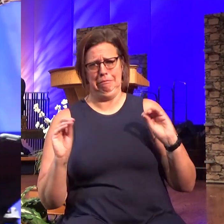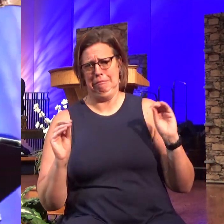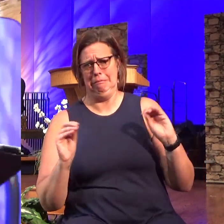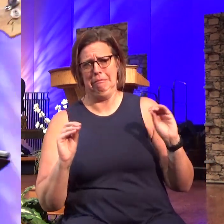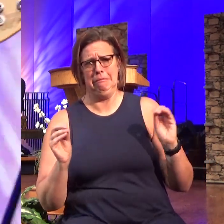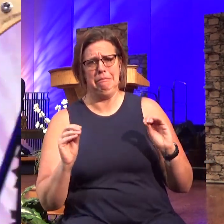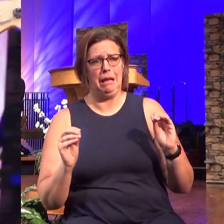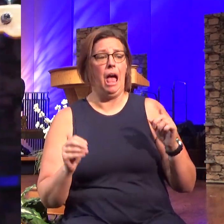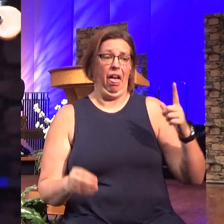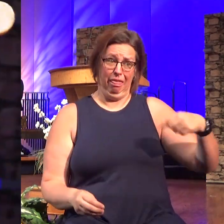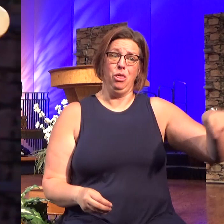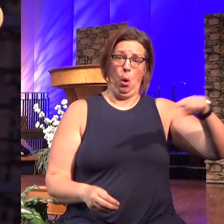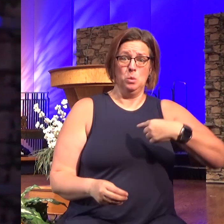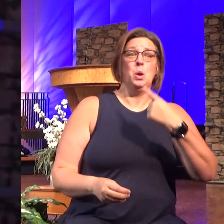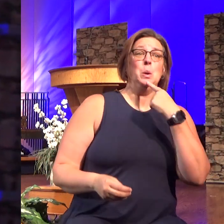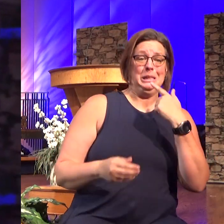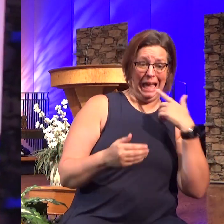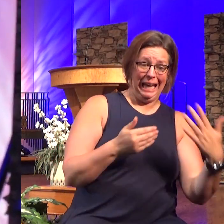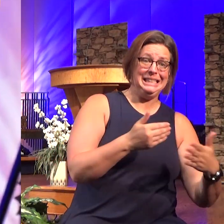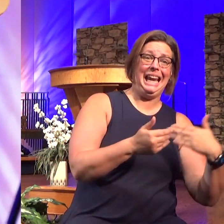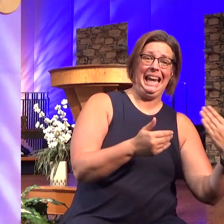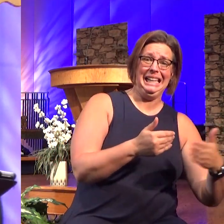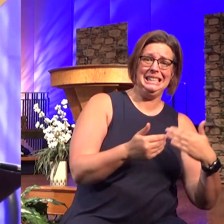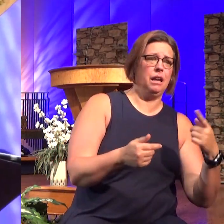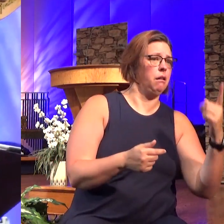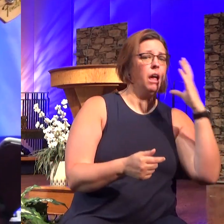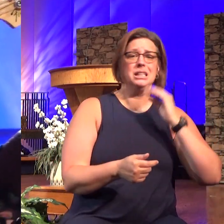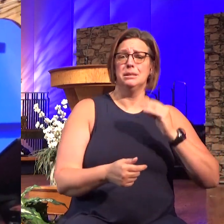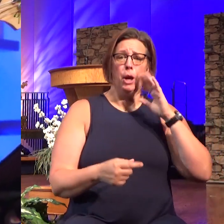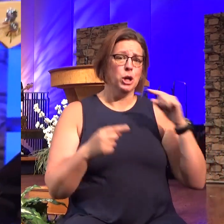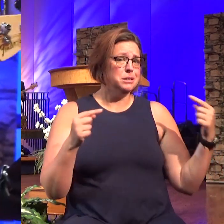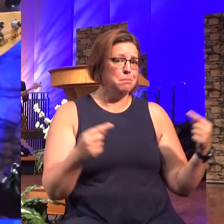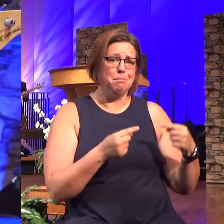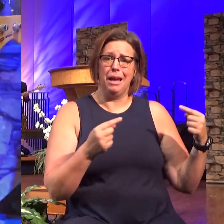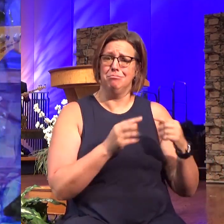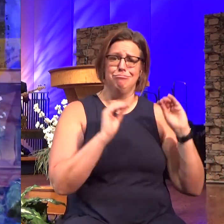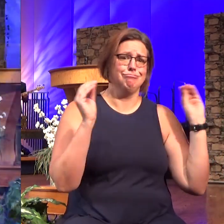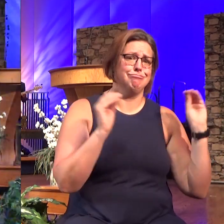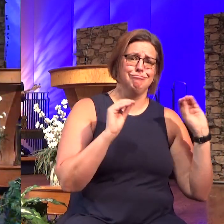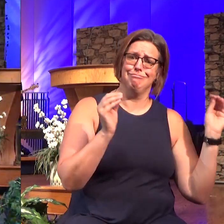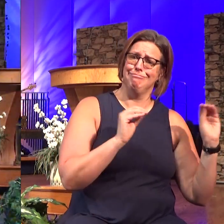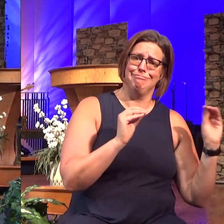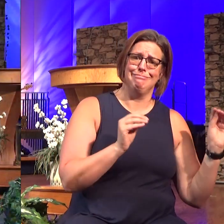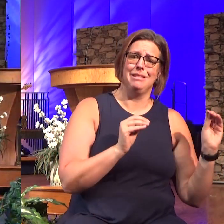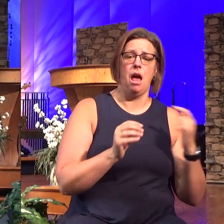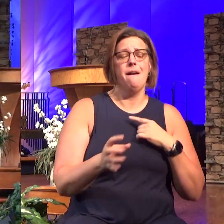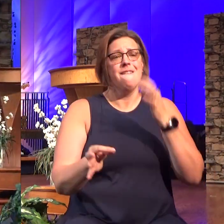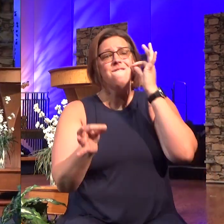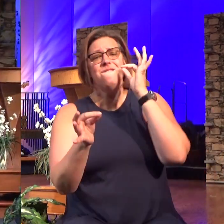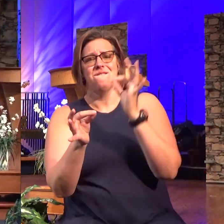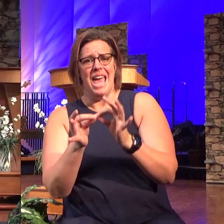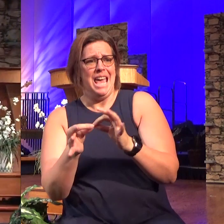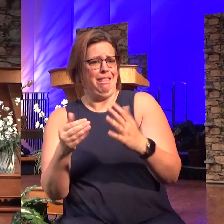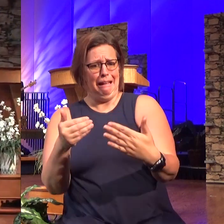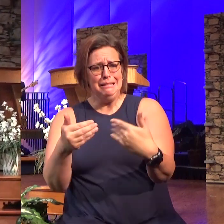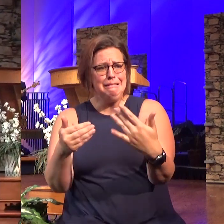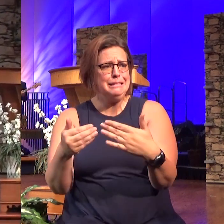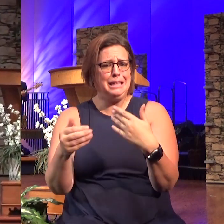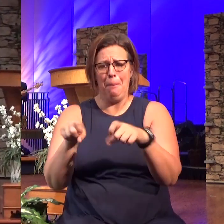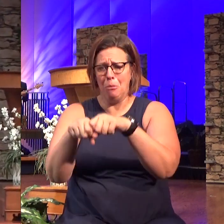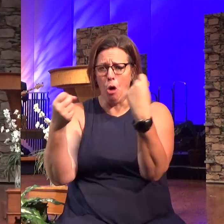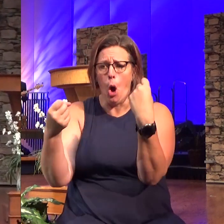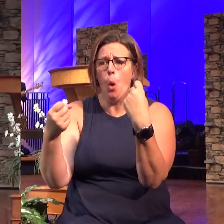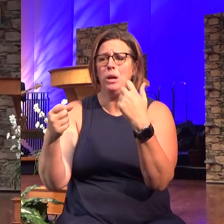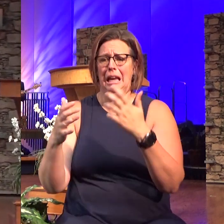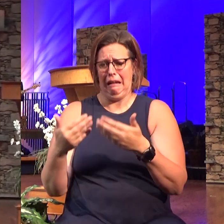Anyone who did never been through anything painful. But faith is not some fragile thing that shatters when